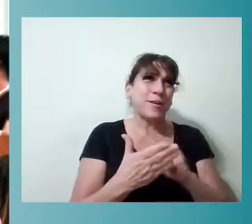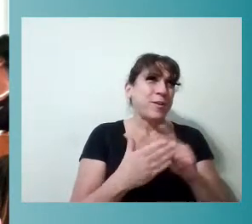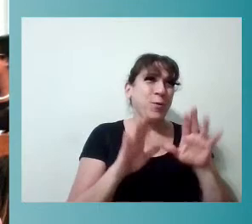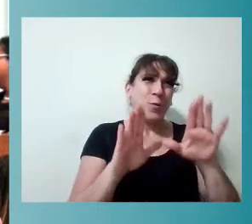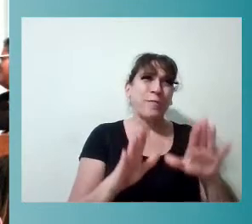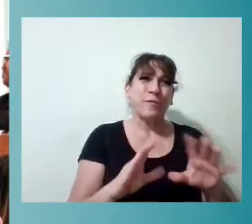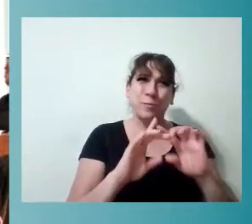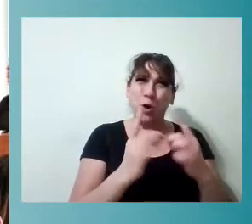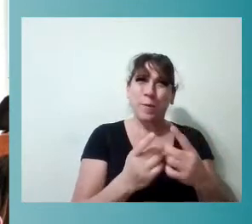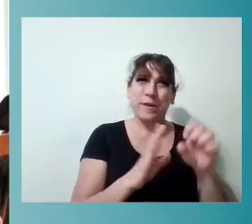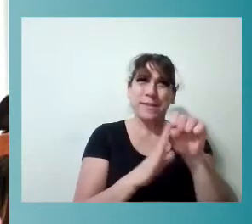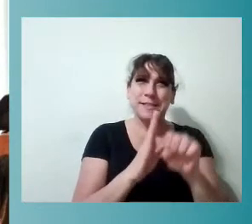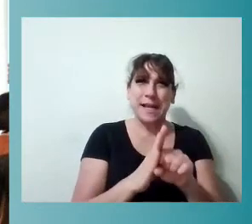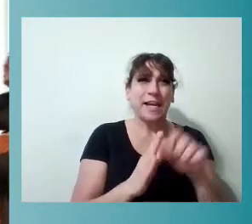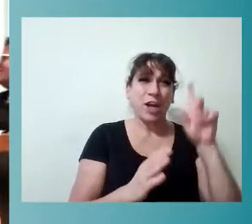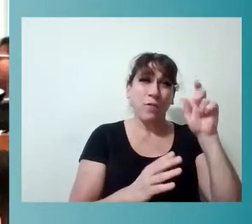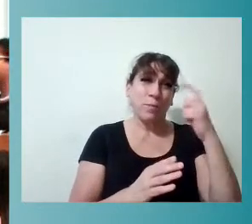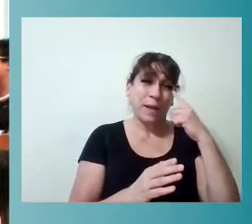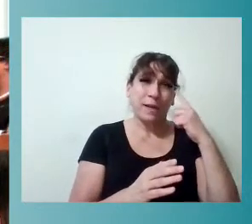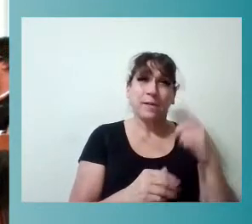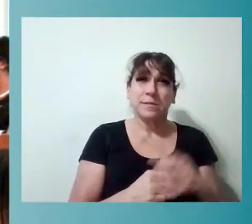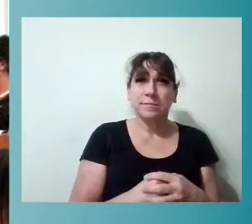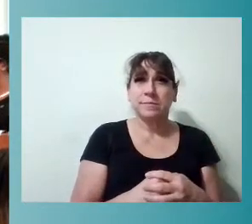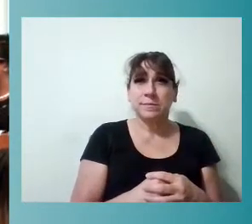in state government.